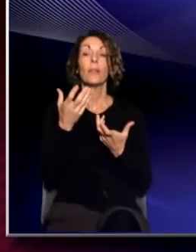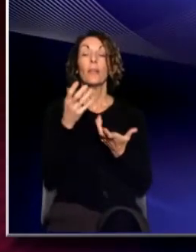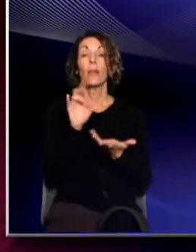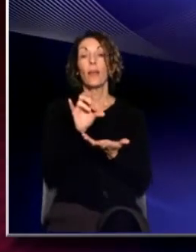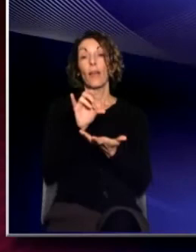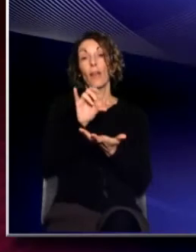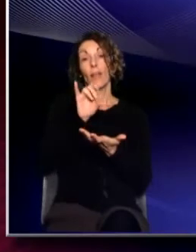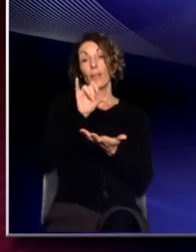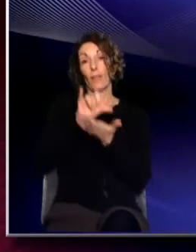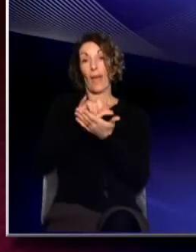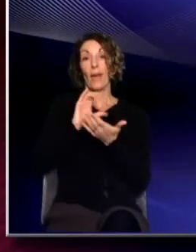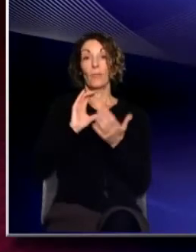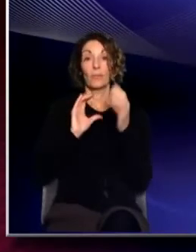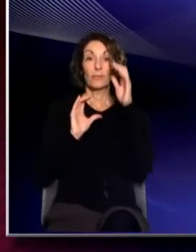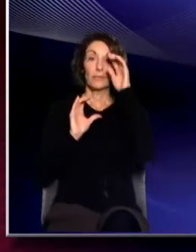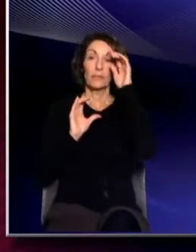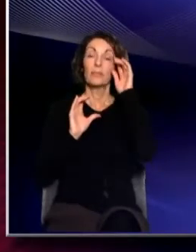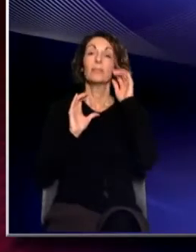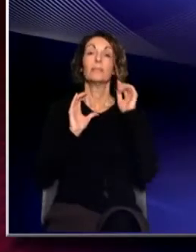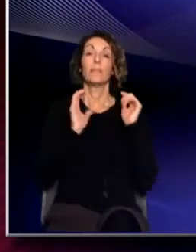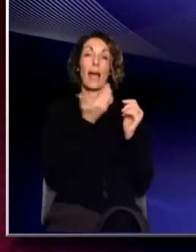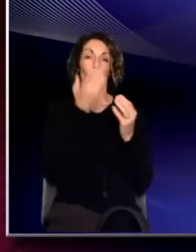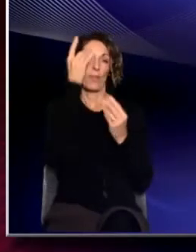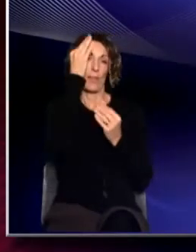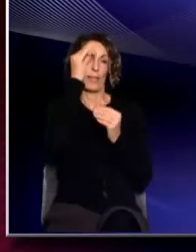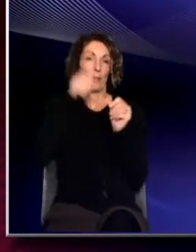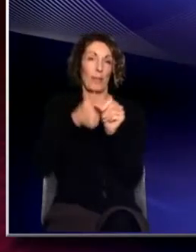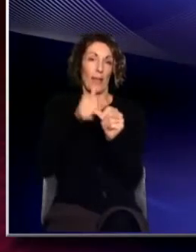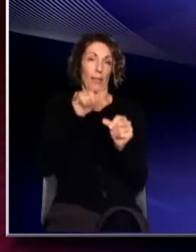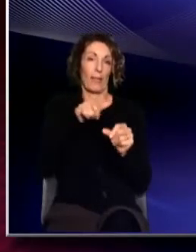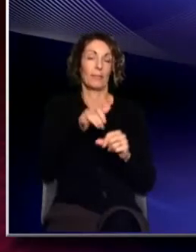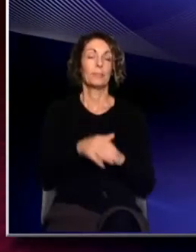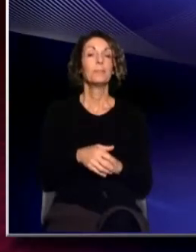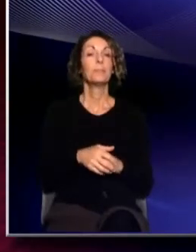that was our line of thinking there.